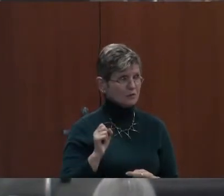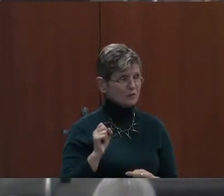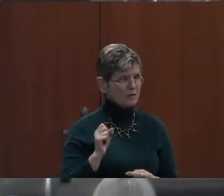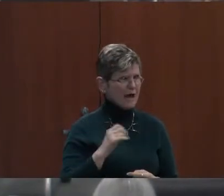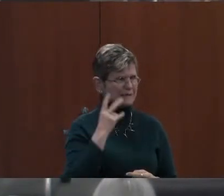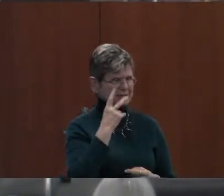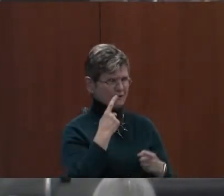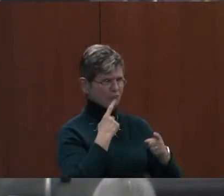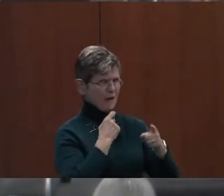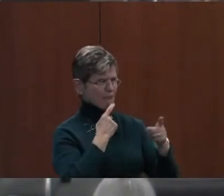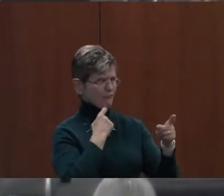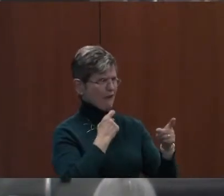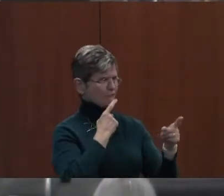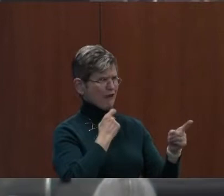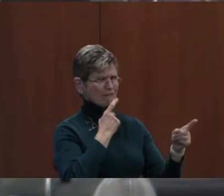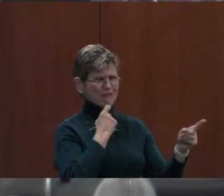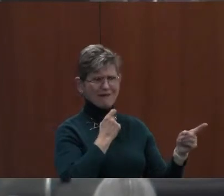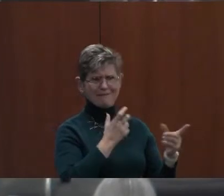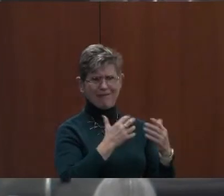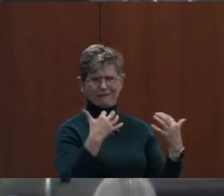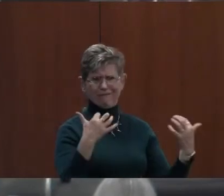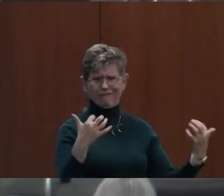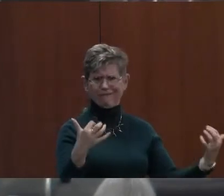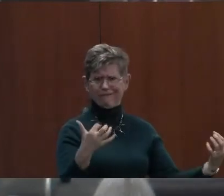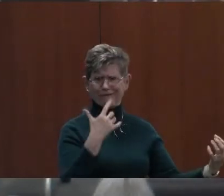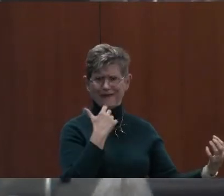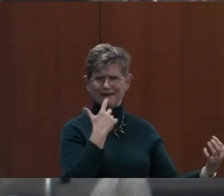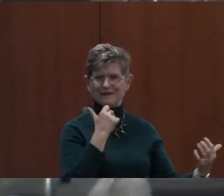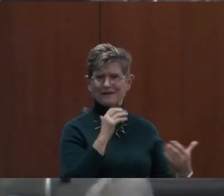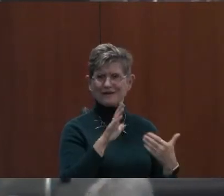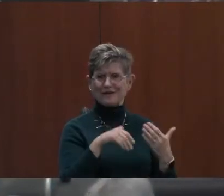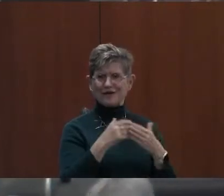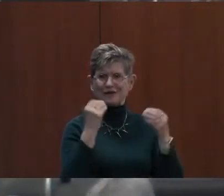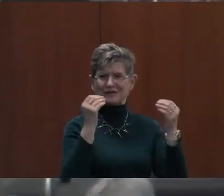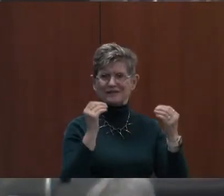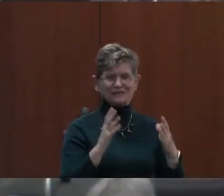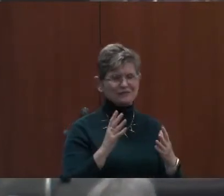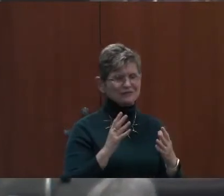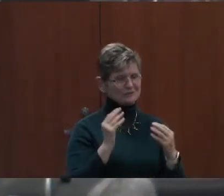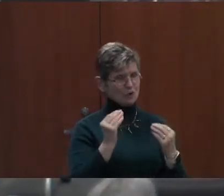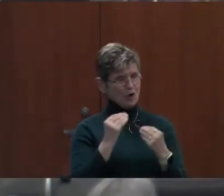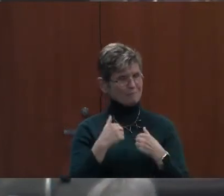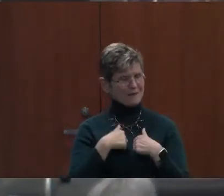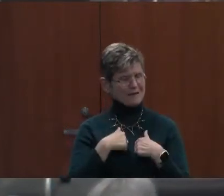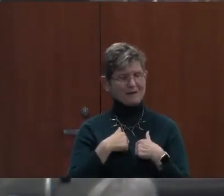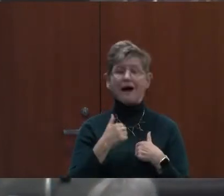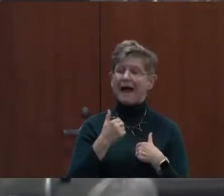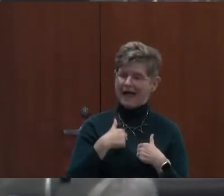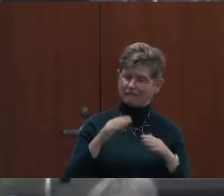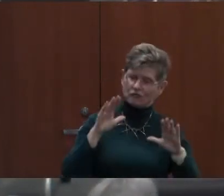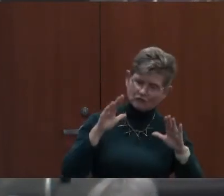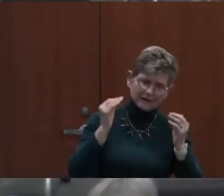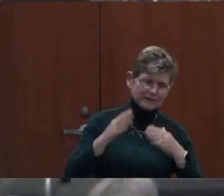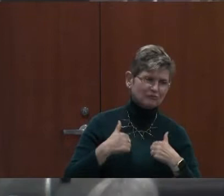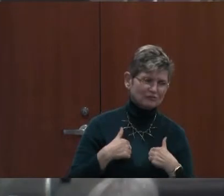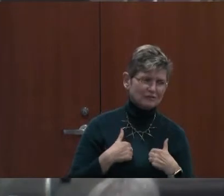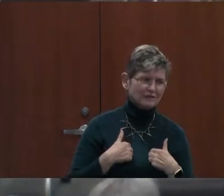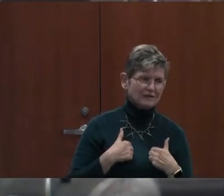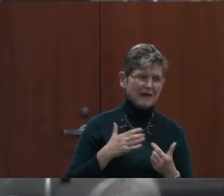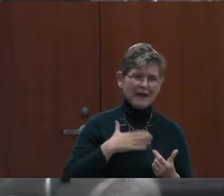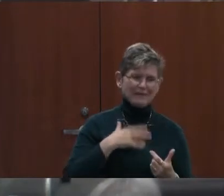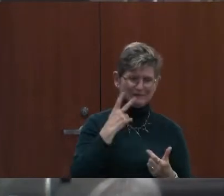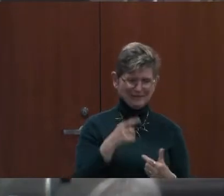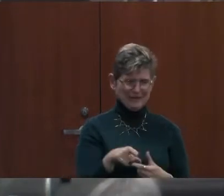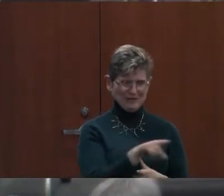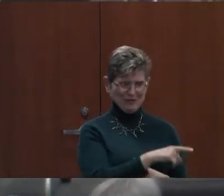red. I don't think I've ever seen so much red. A lot of teachers who've educated me, a lot of really great teachers. I'm so happy to see you guys here at